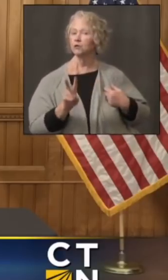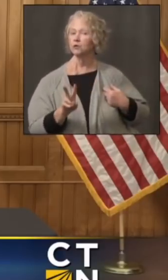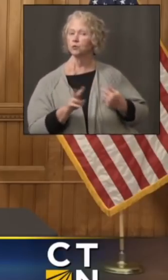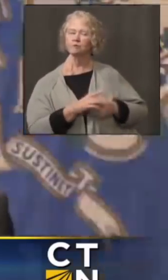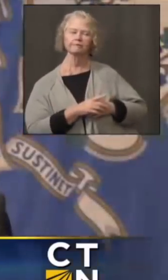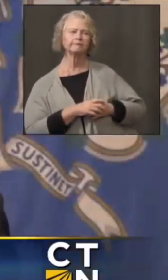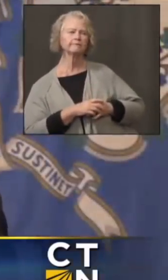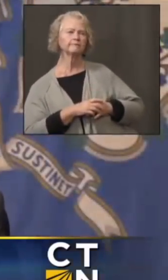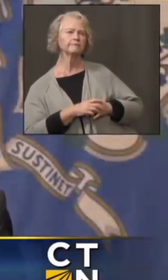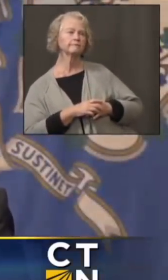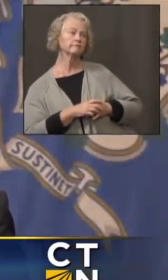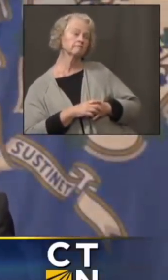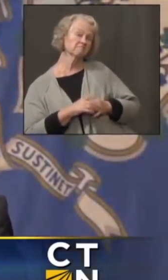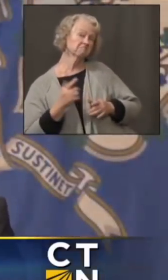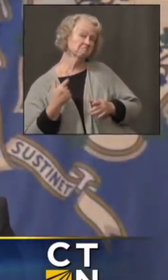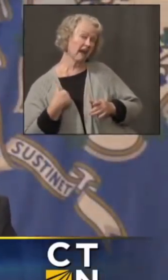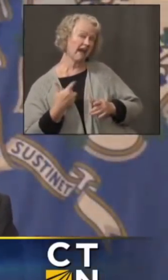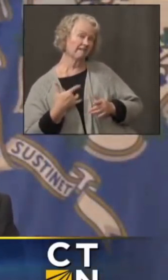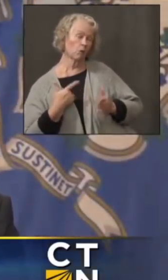I think we're getting close.